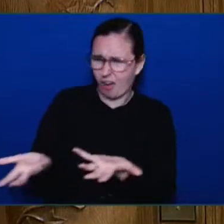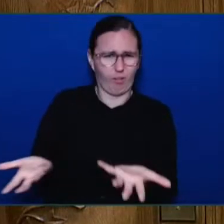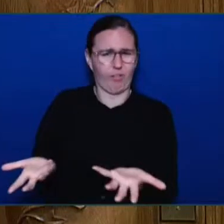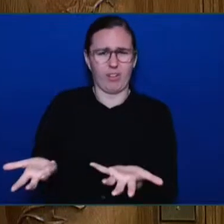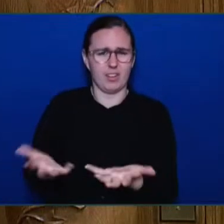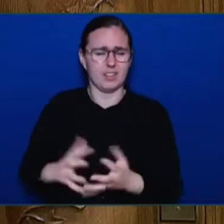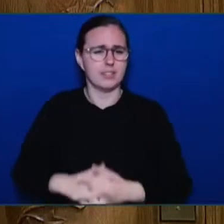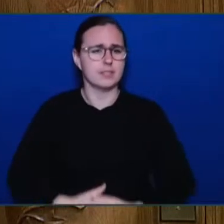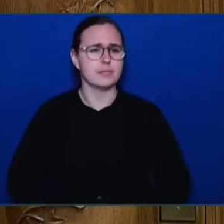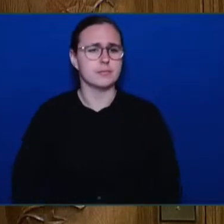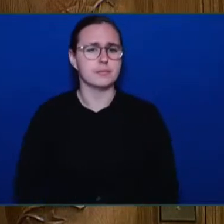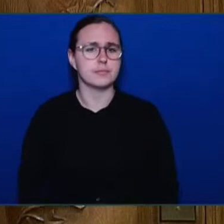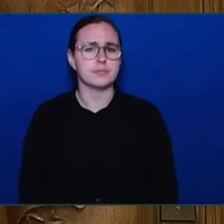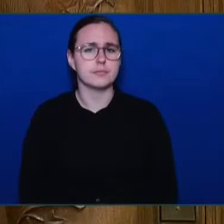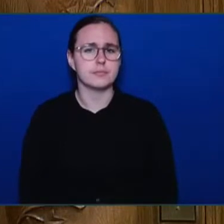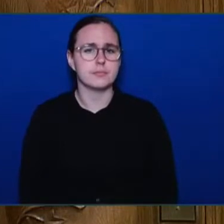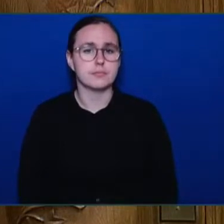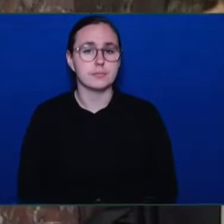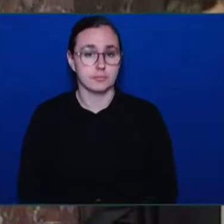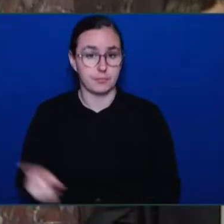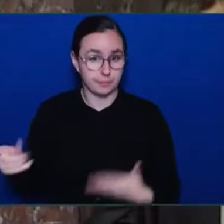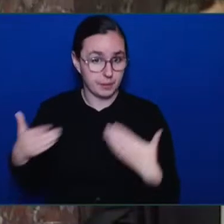Minister. Mr.